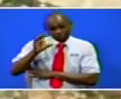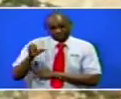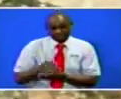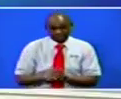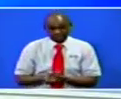county